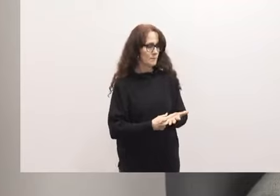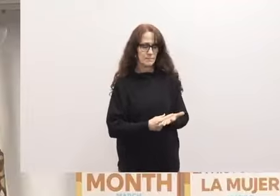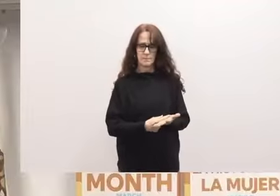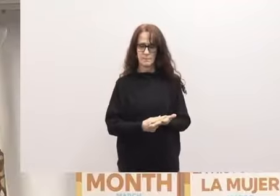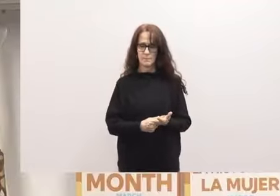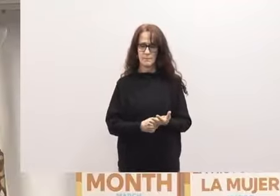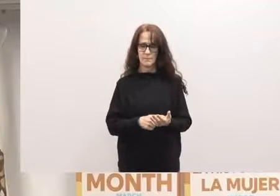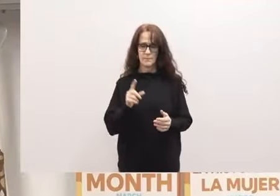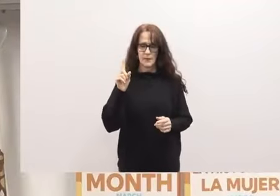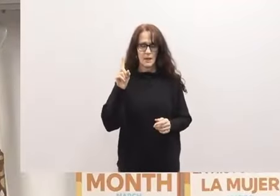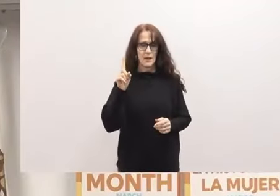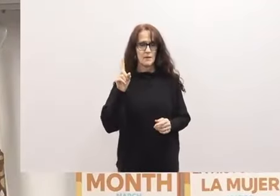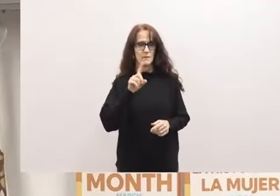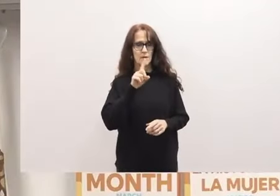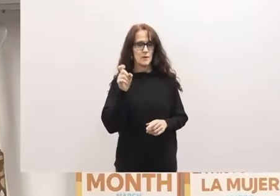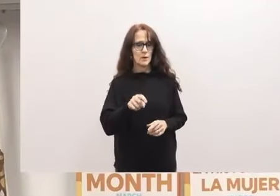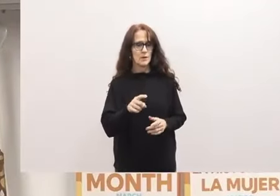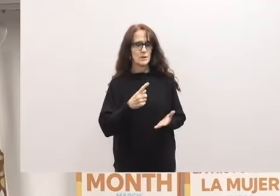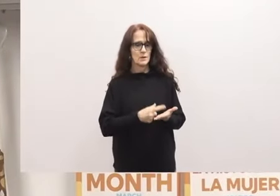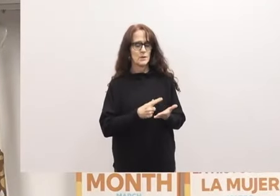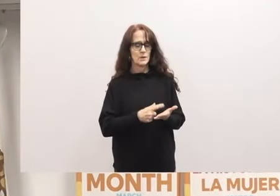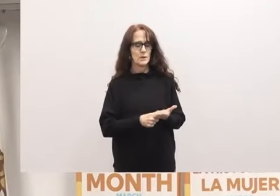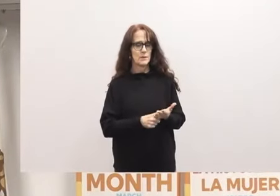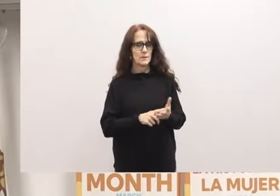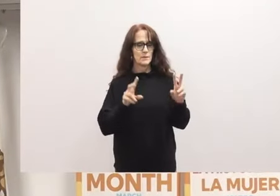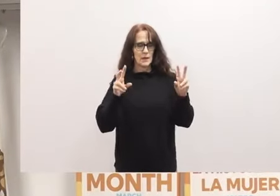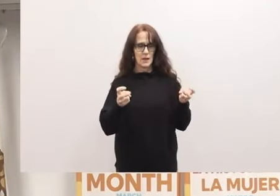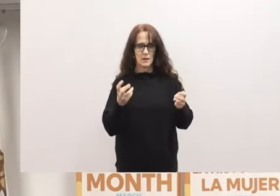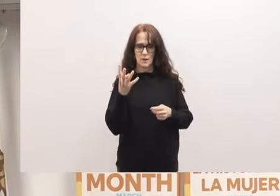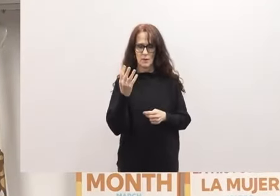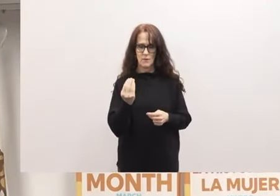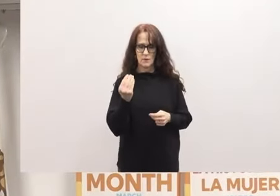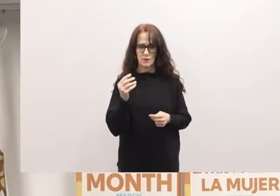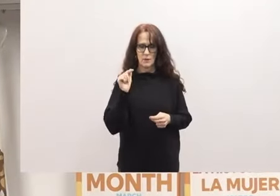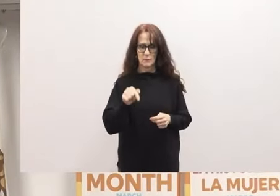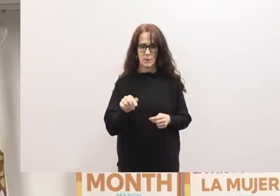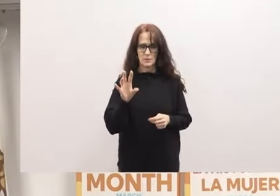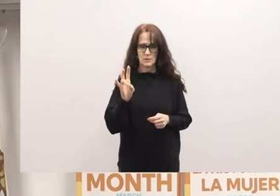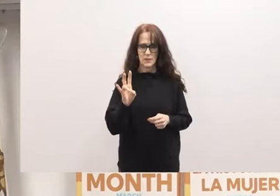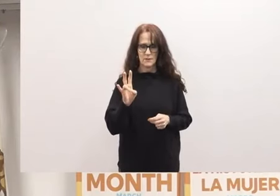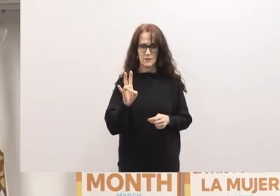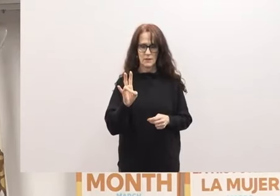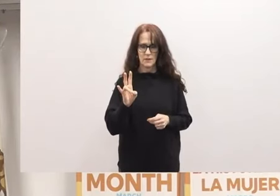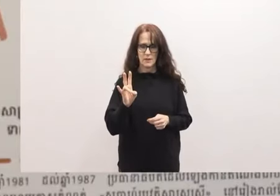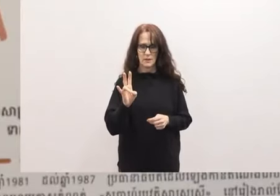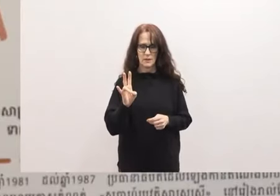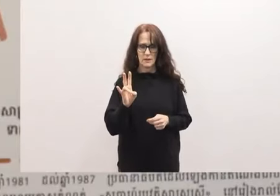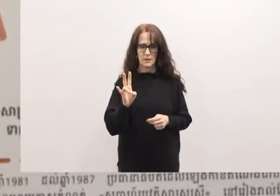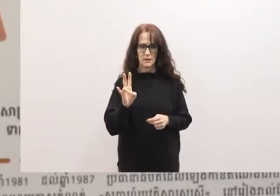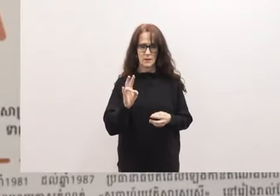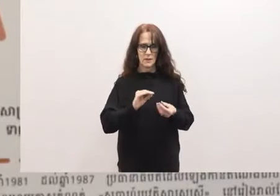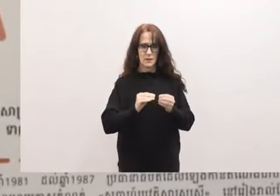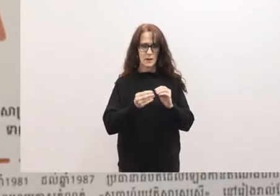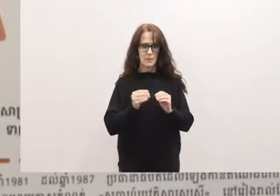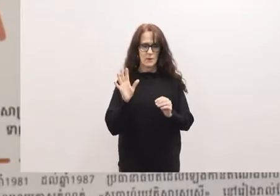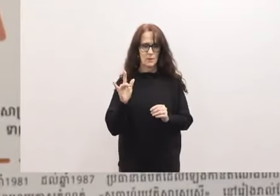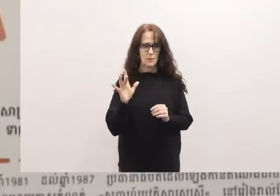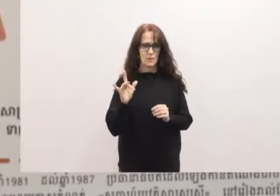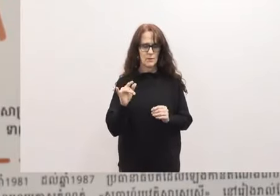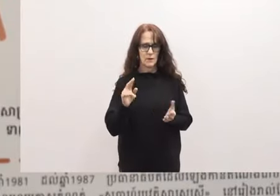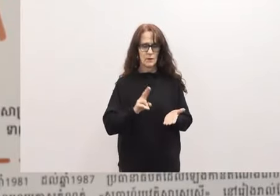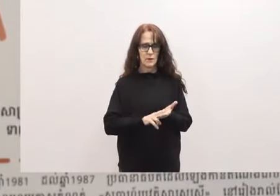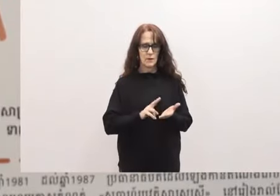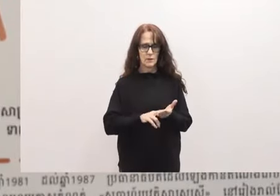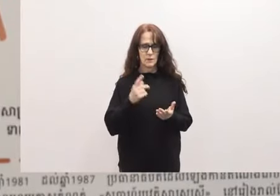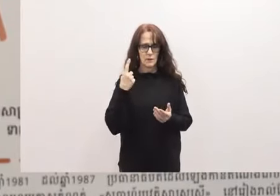I have a question on item 14.7. Number 25, the contract